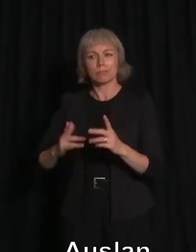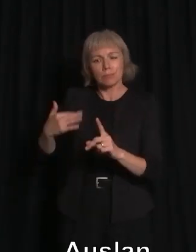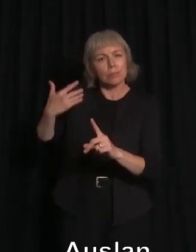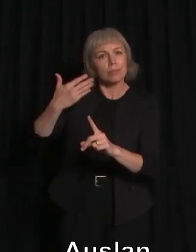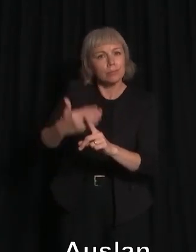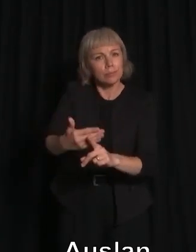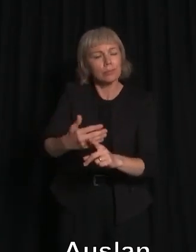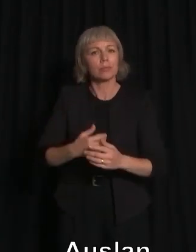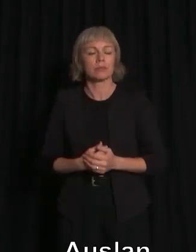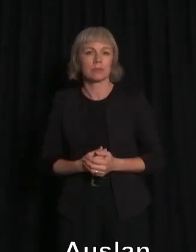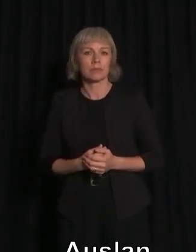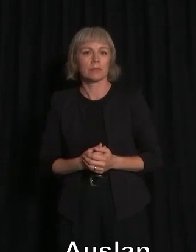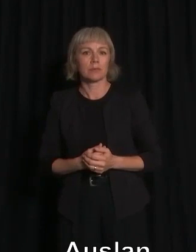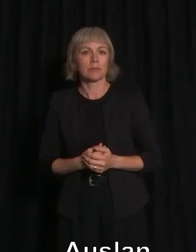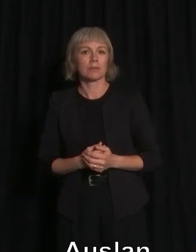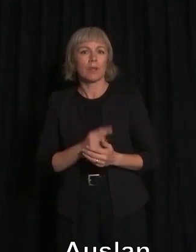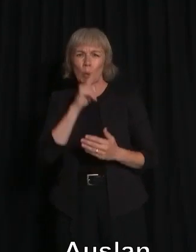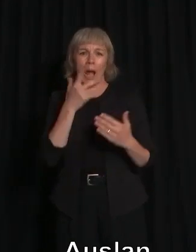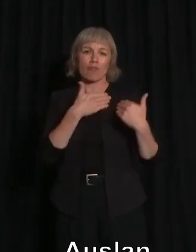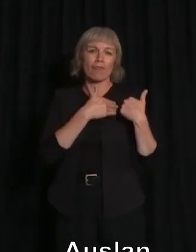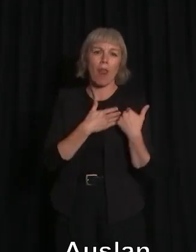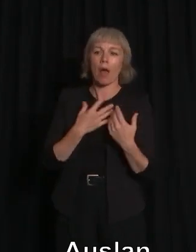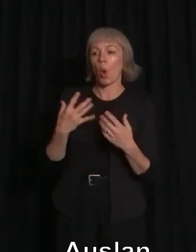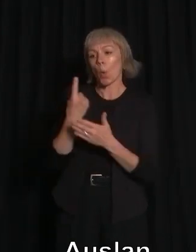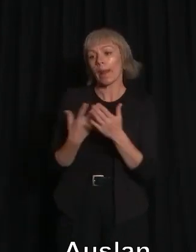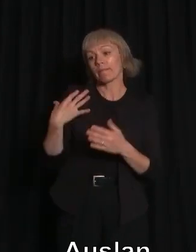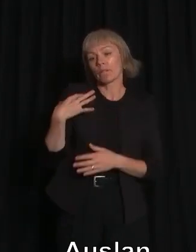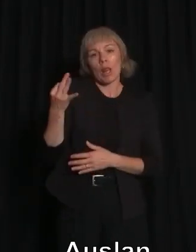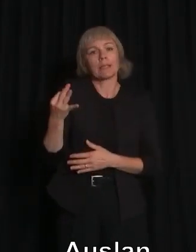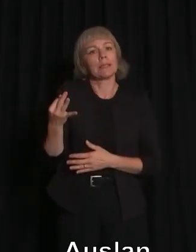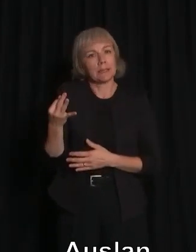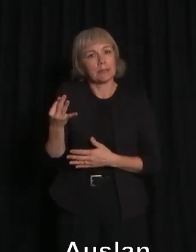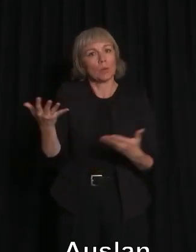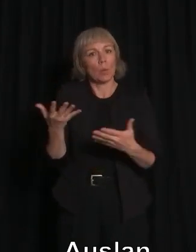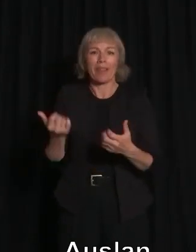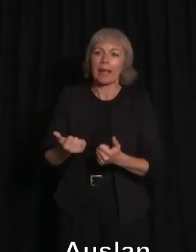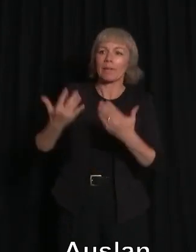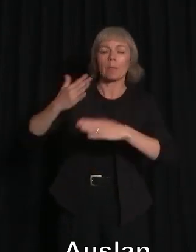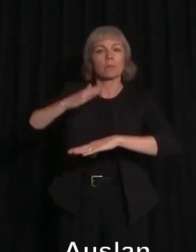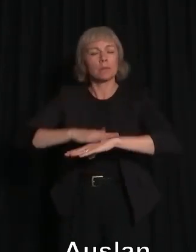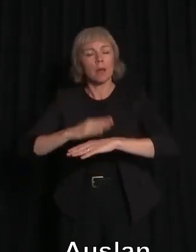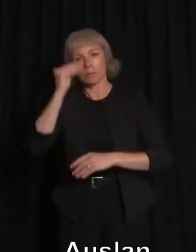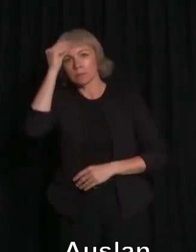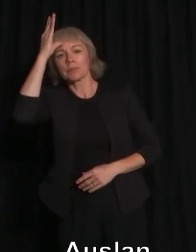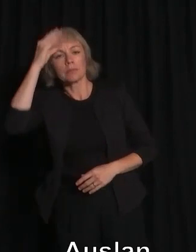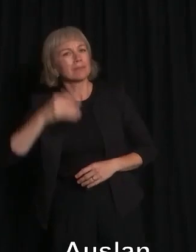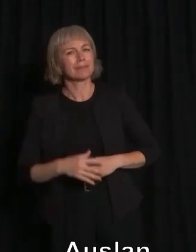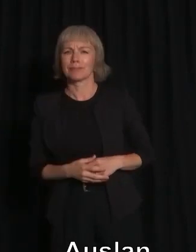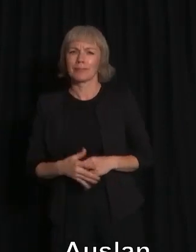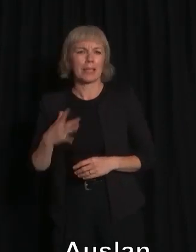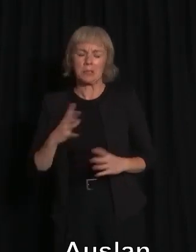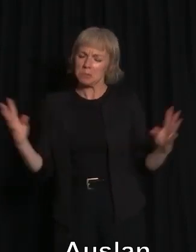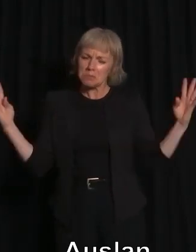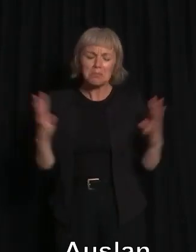longer valid to accept reliance on voluntarism when their members give up their expertise, and that their strategic and tactical capacities